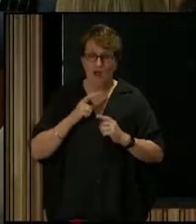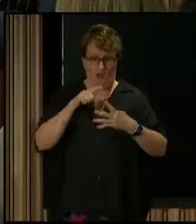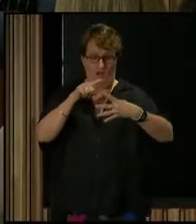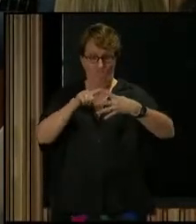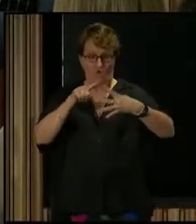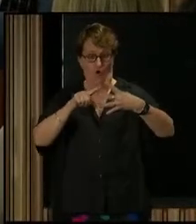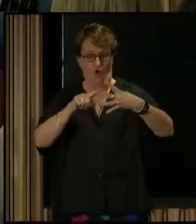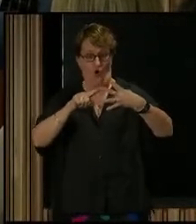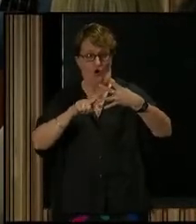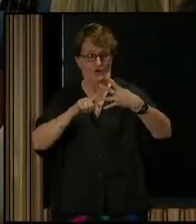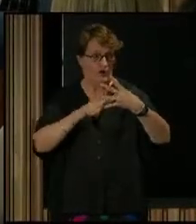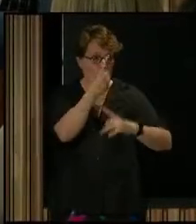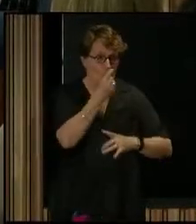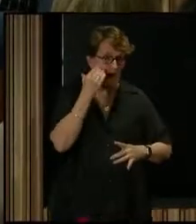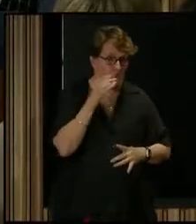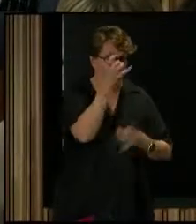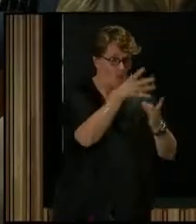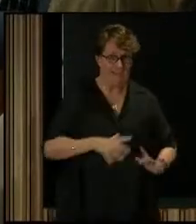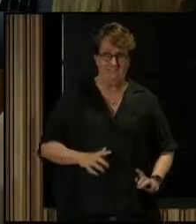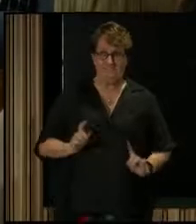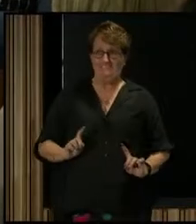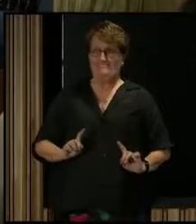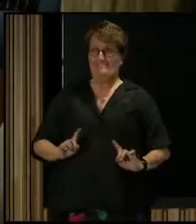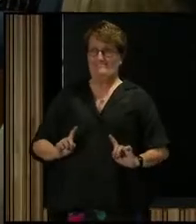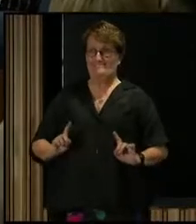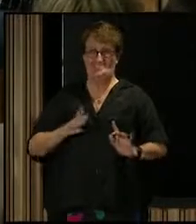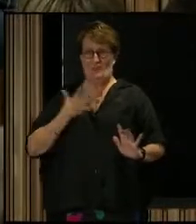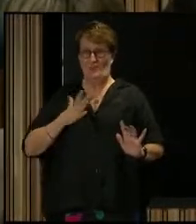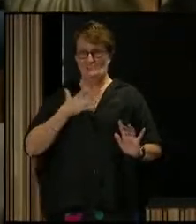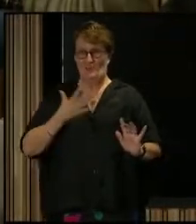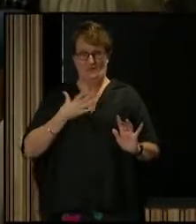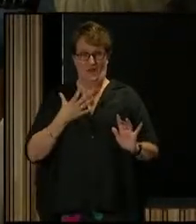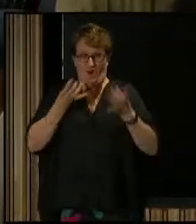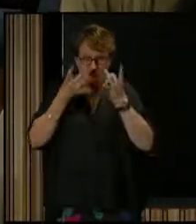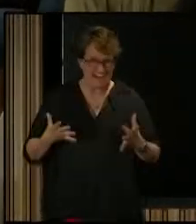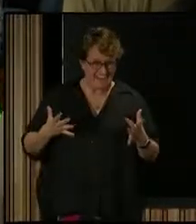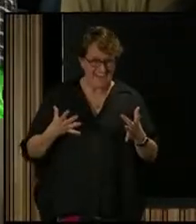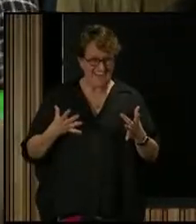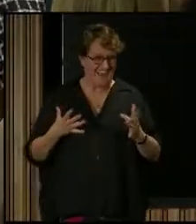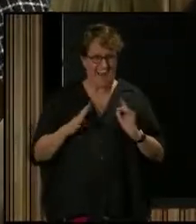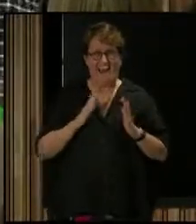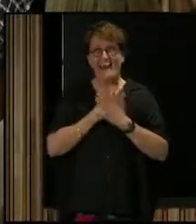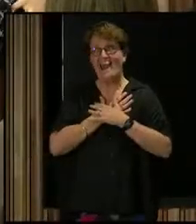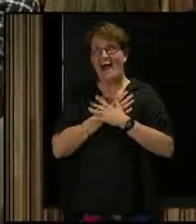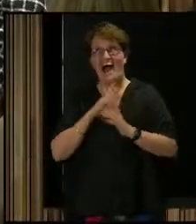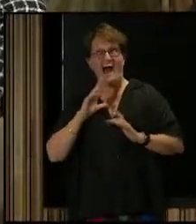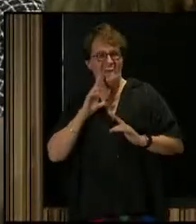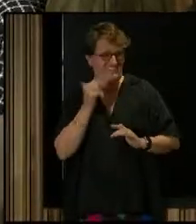here. One lady's like, now. We're so soon. So we'll sing now, will we? So actually, she's